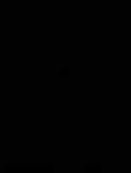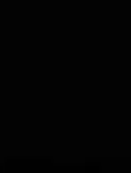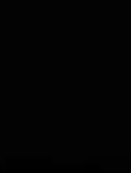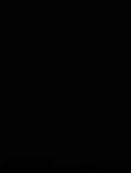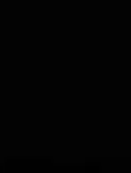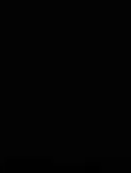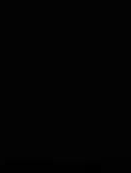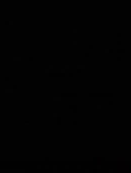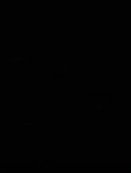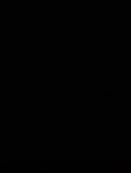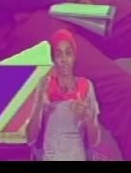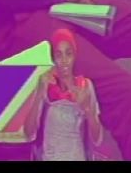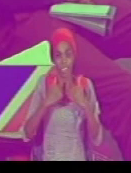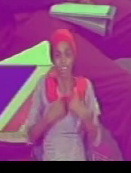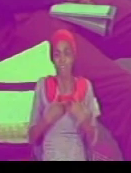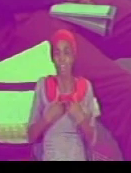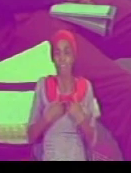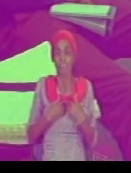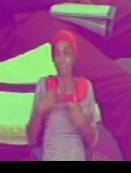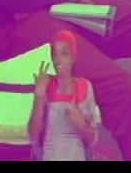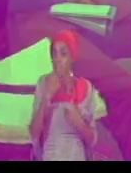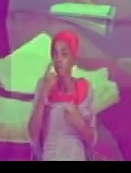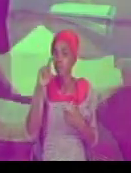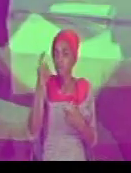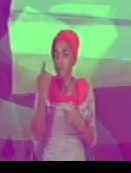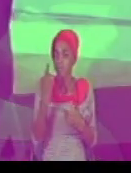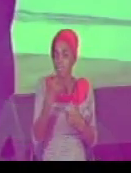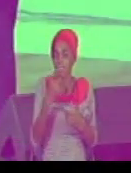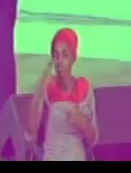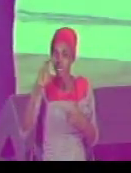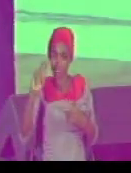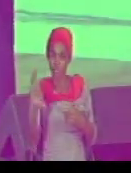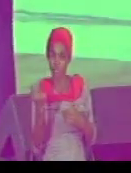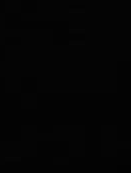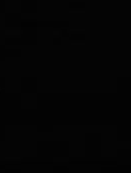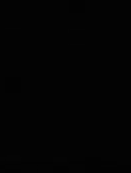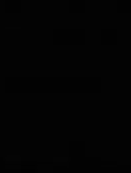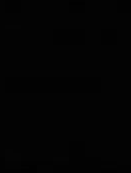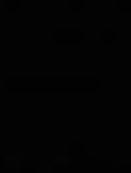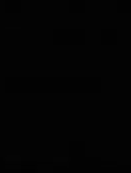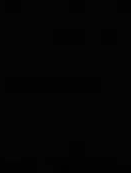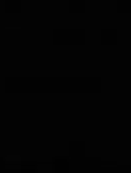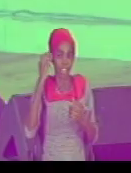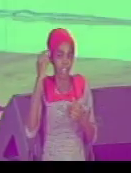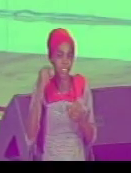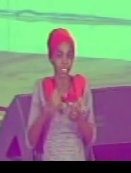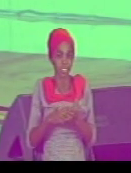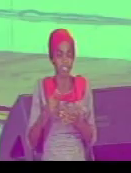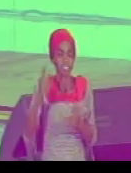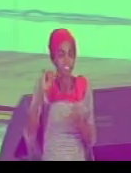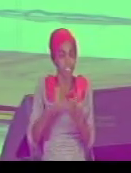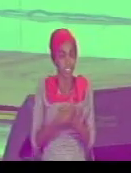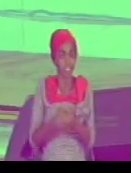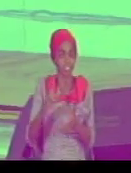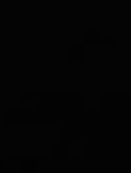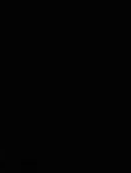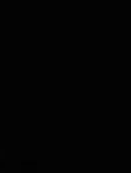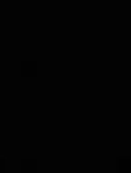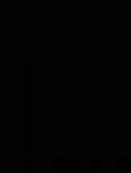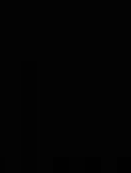God has spoken twice. Have I heard this? The power belongeth unto